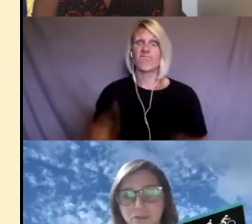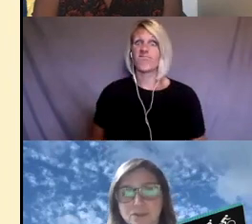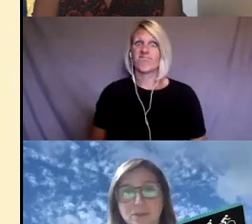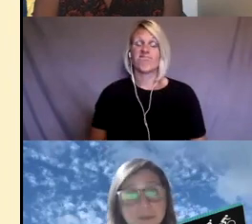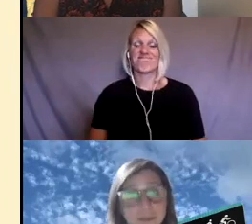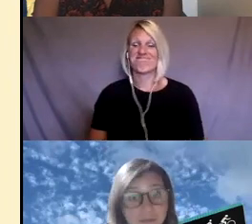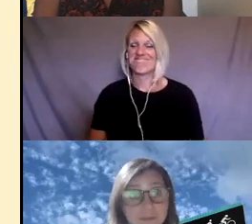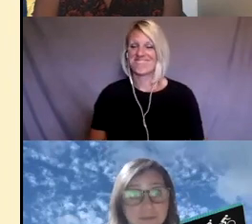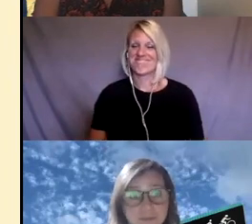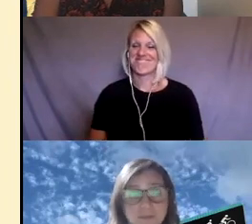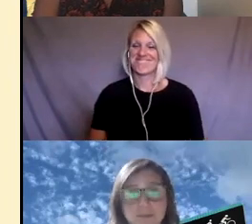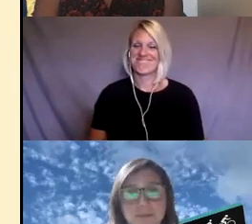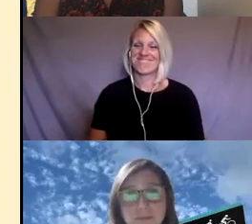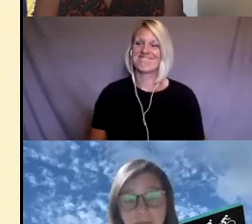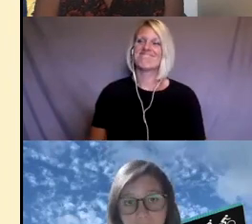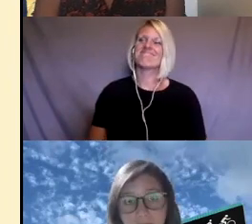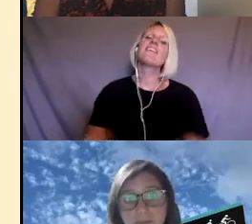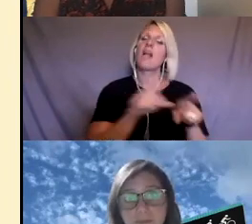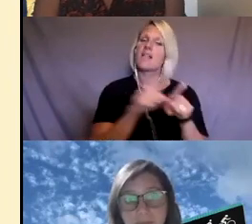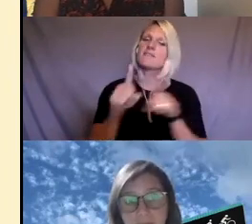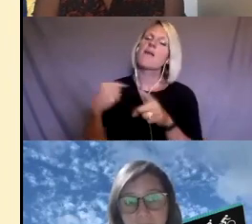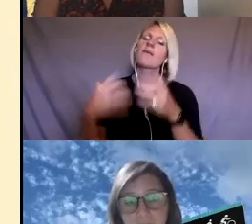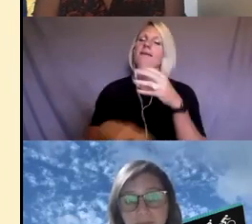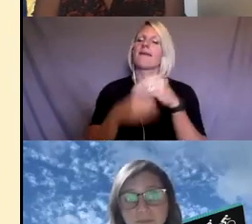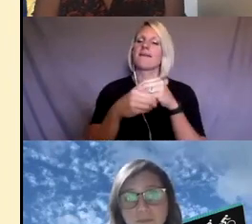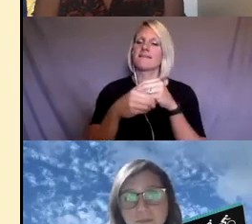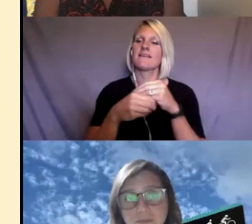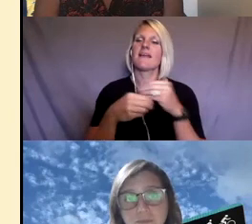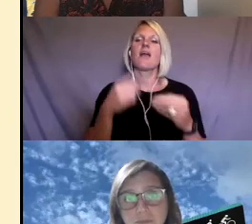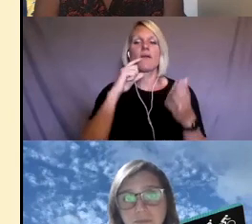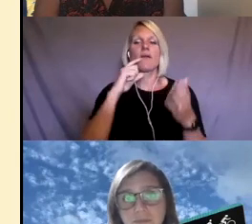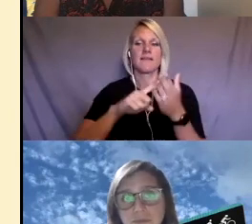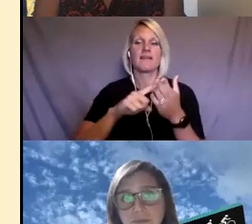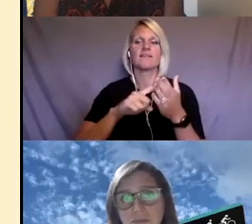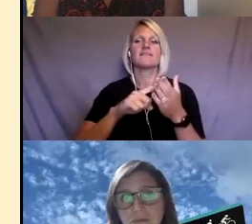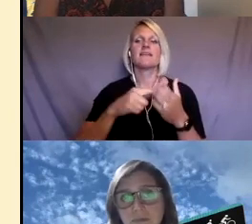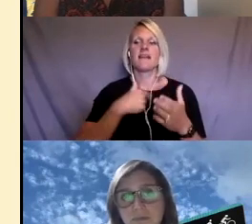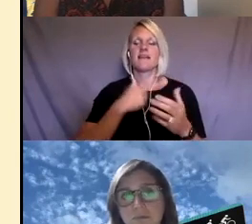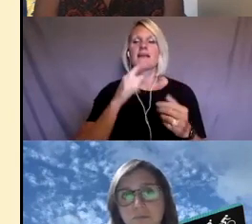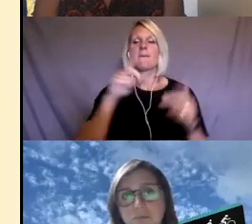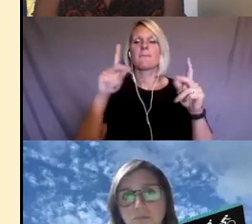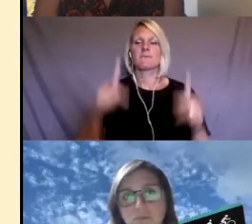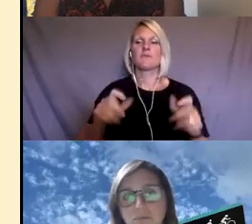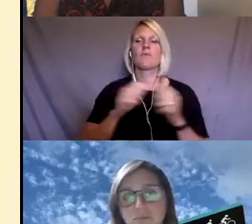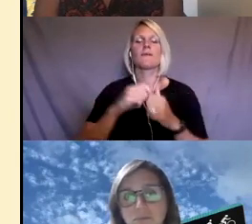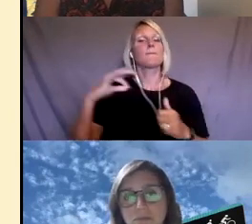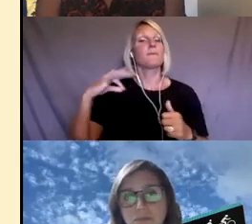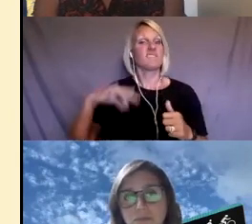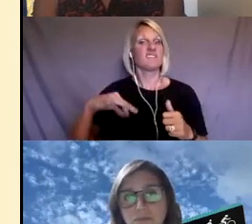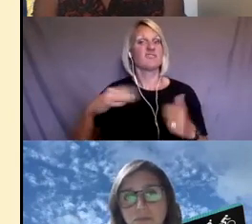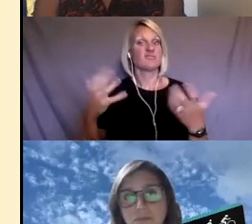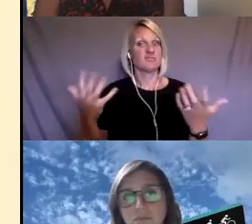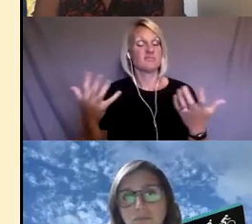And also, I just wanted to add, I recognize that I'm a person with privilege, and I see my